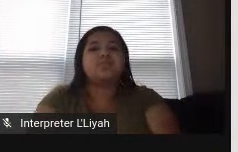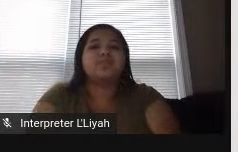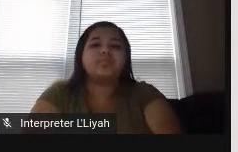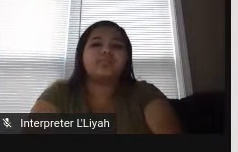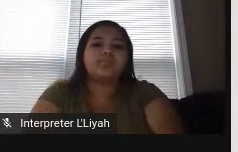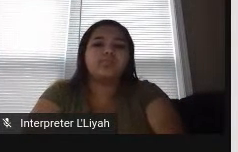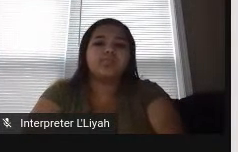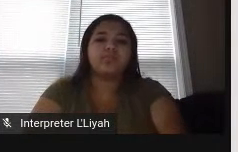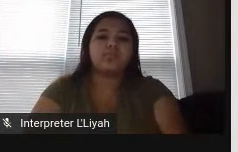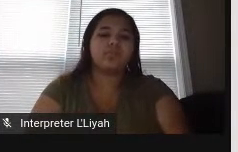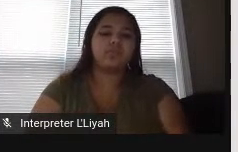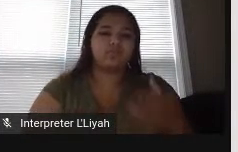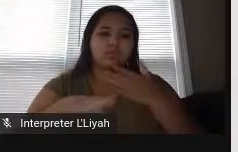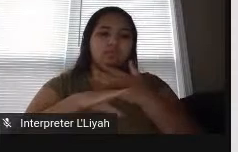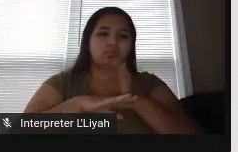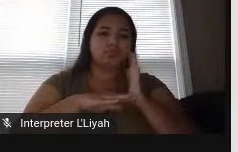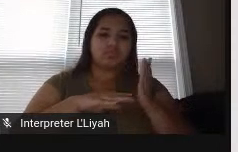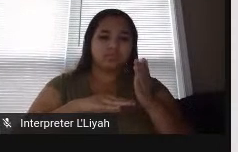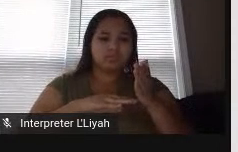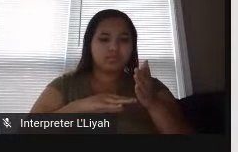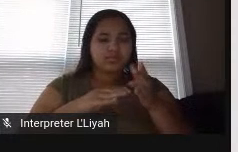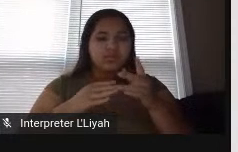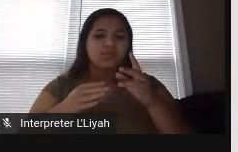So after it is